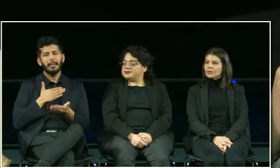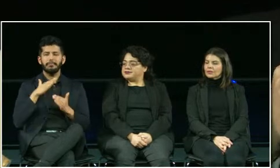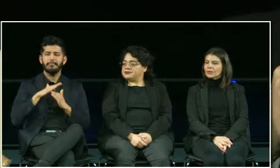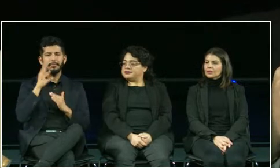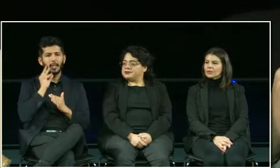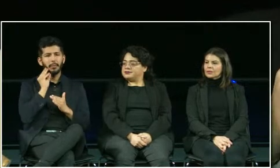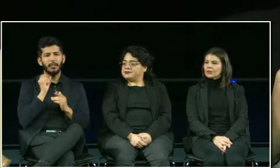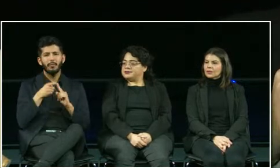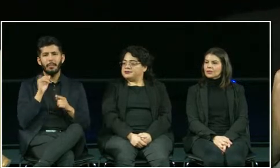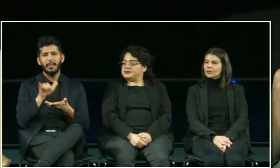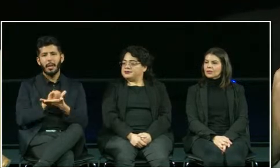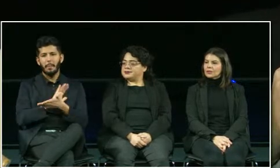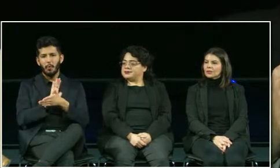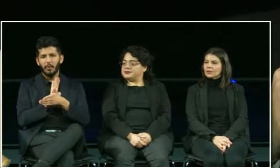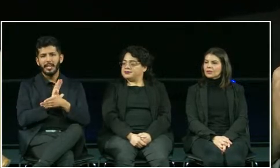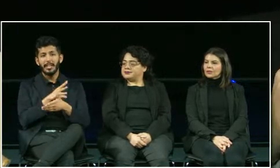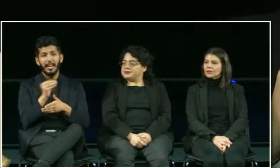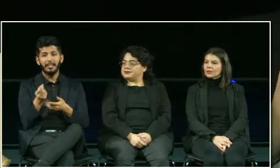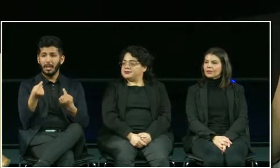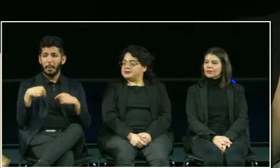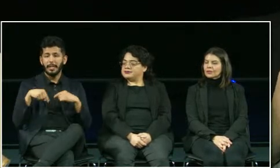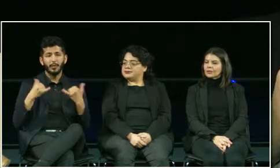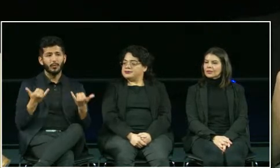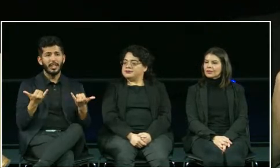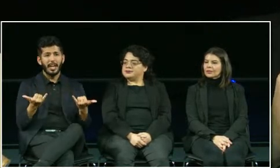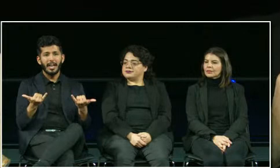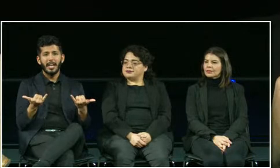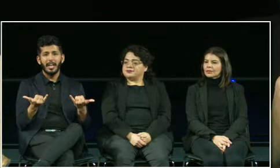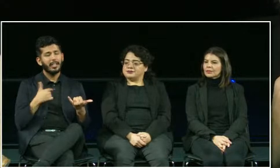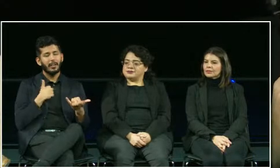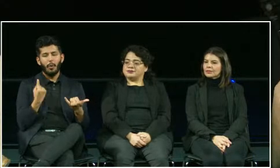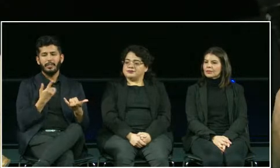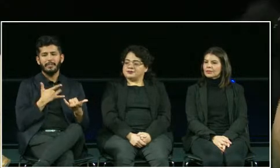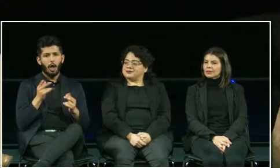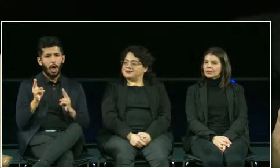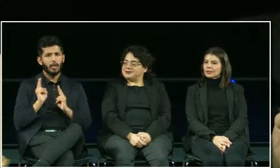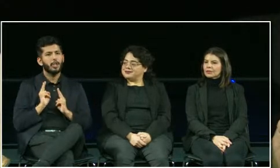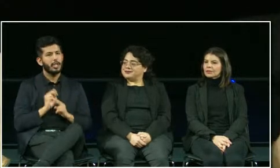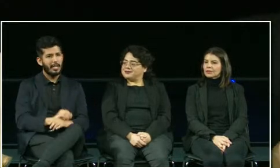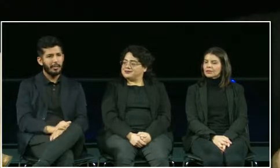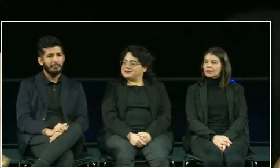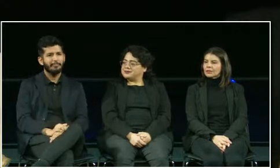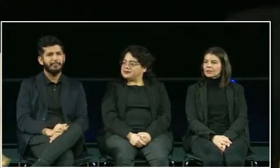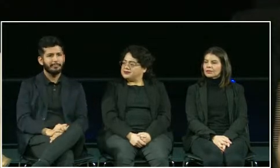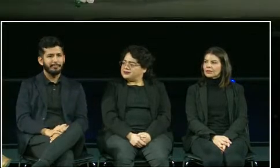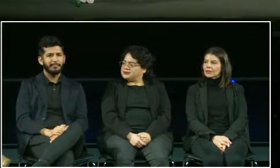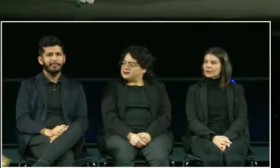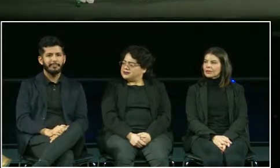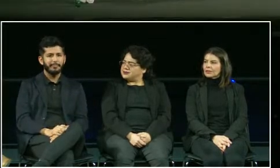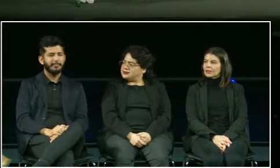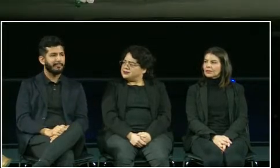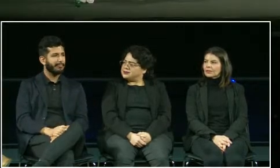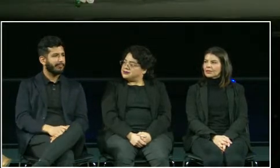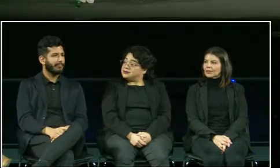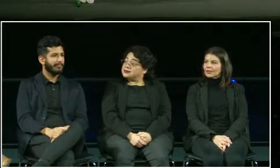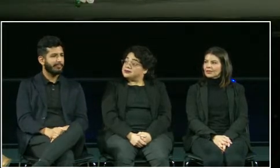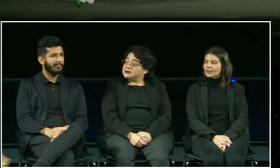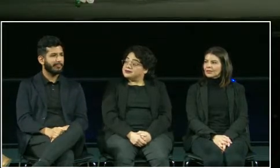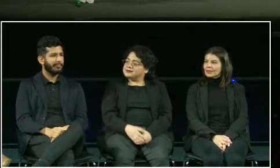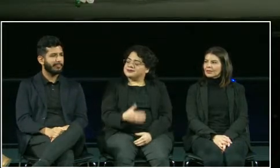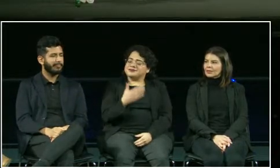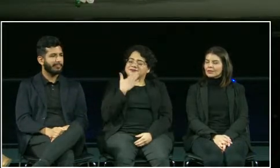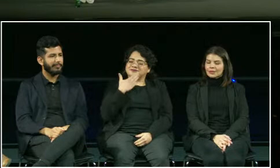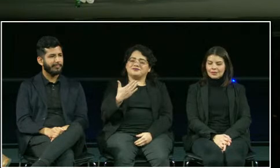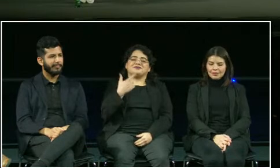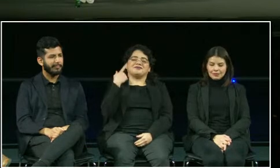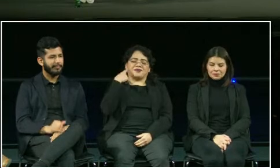movie and being here today and obviously also on Sunday. Thank you. I think it's beautiful to remind people